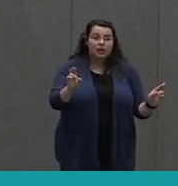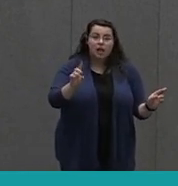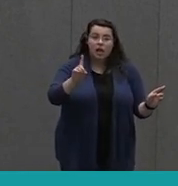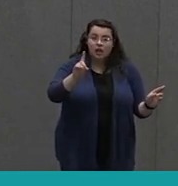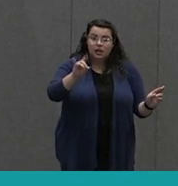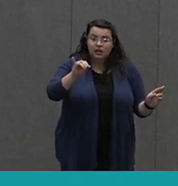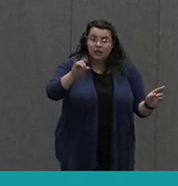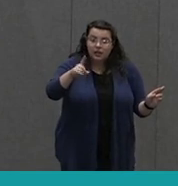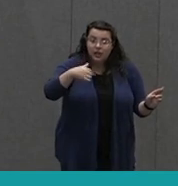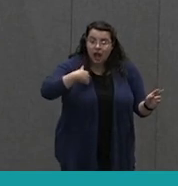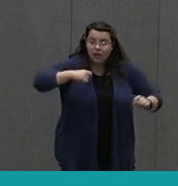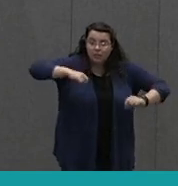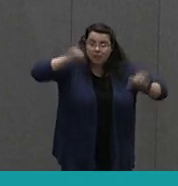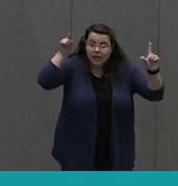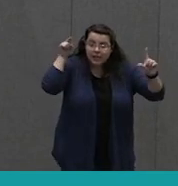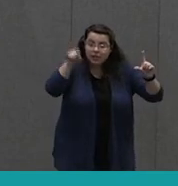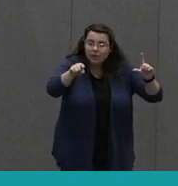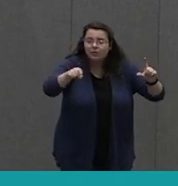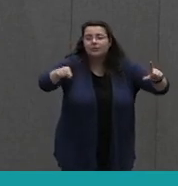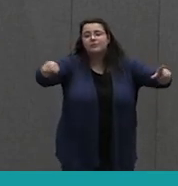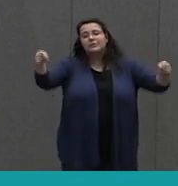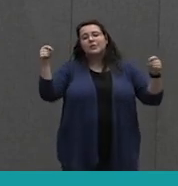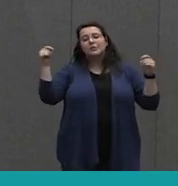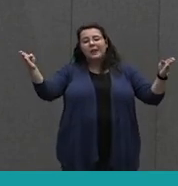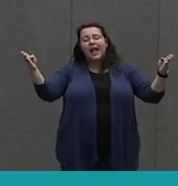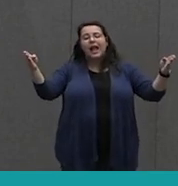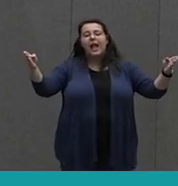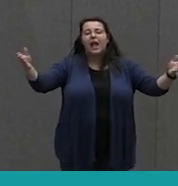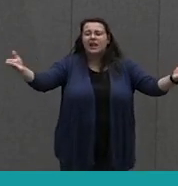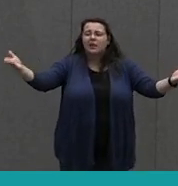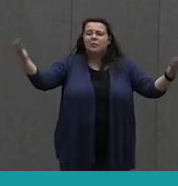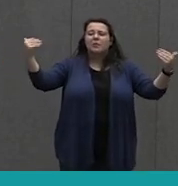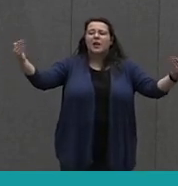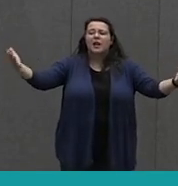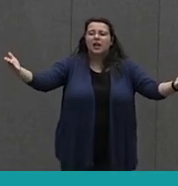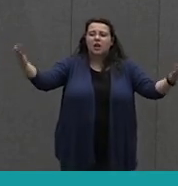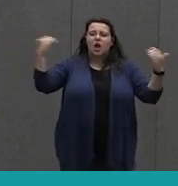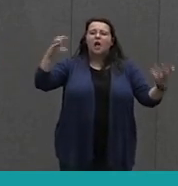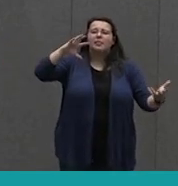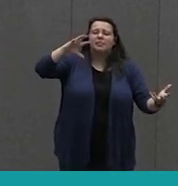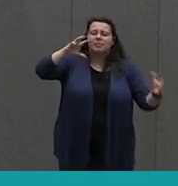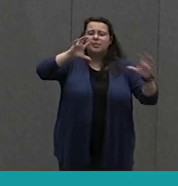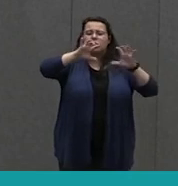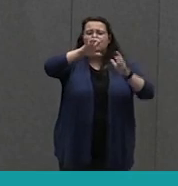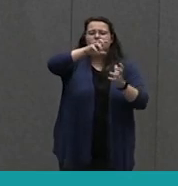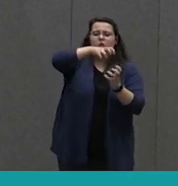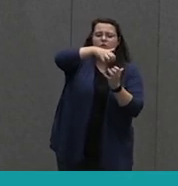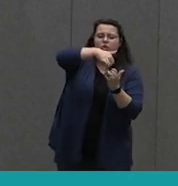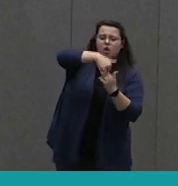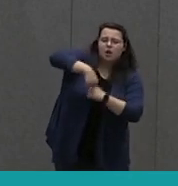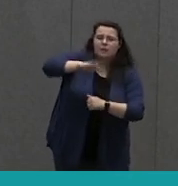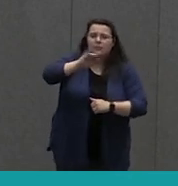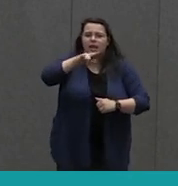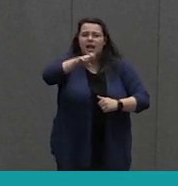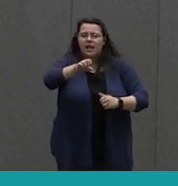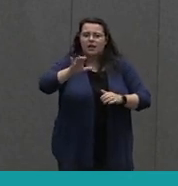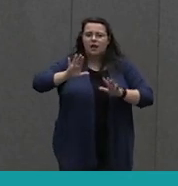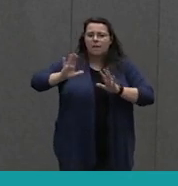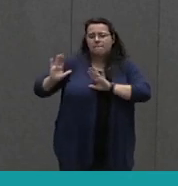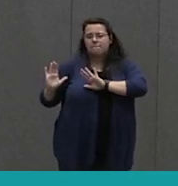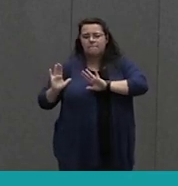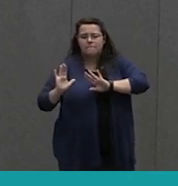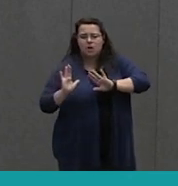book, right? The thing about adjectives is they don't do action. They are